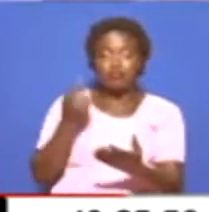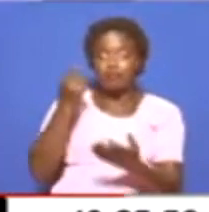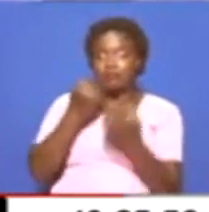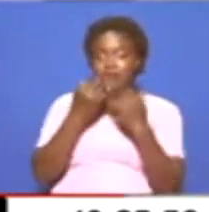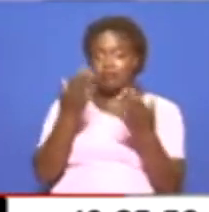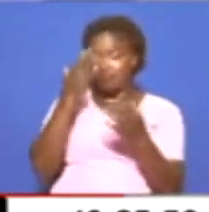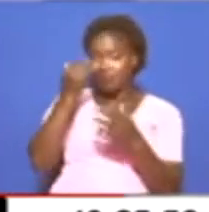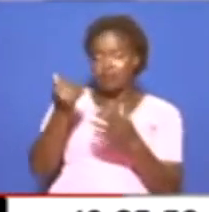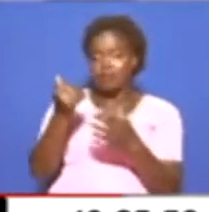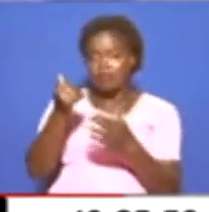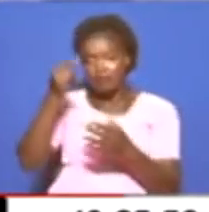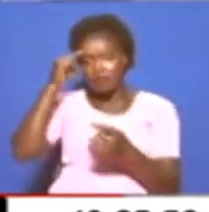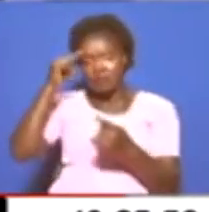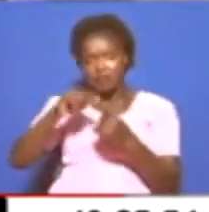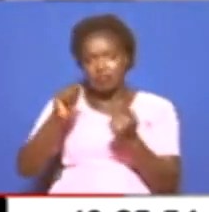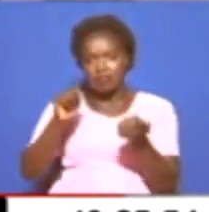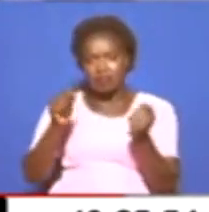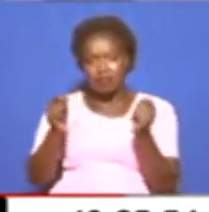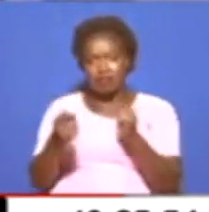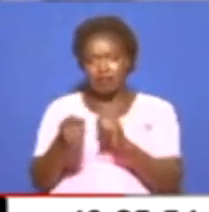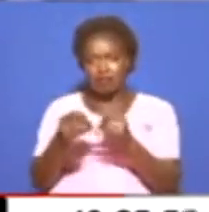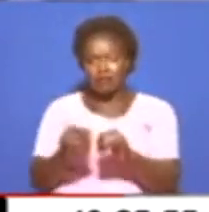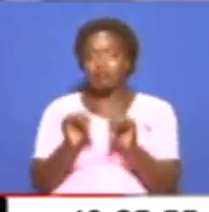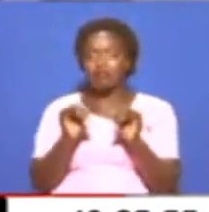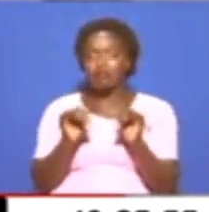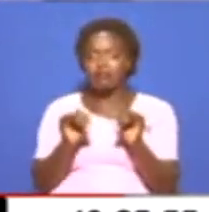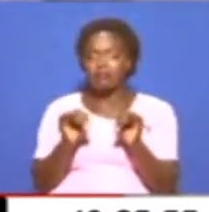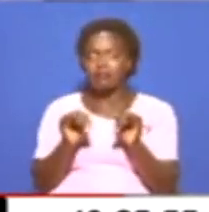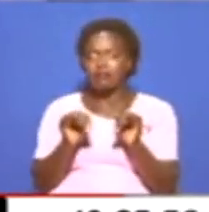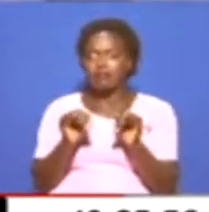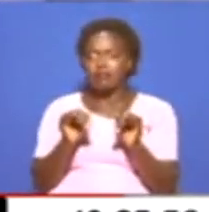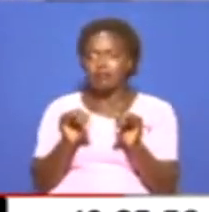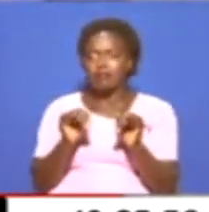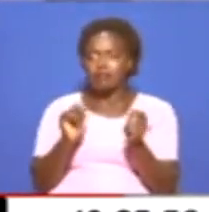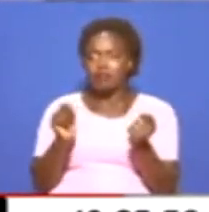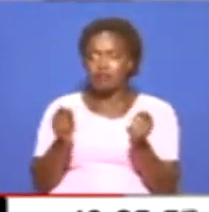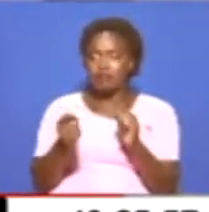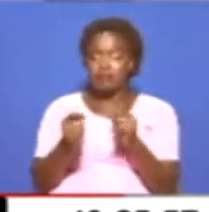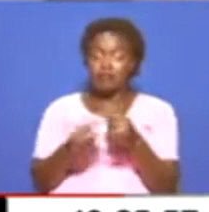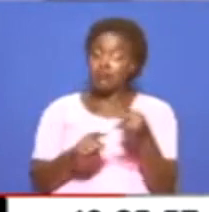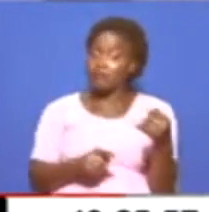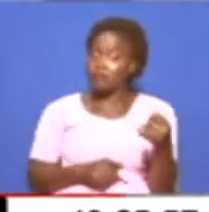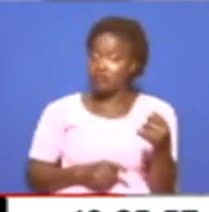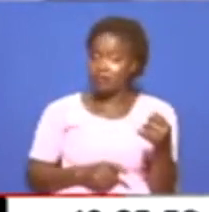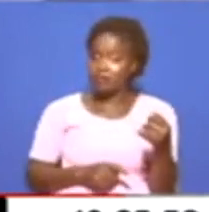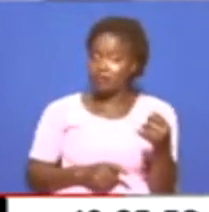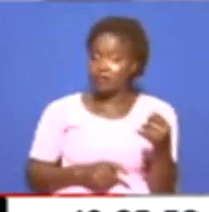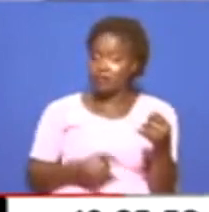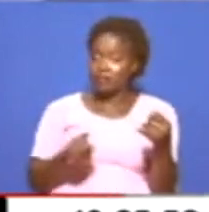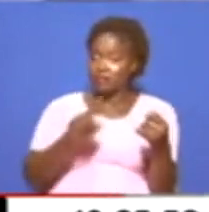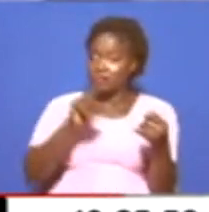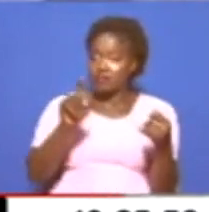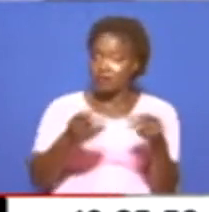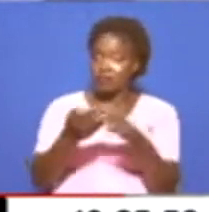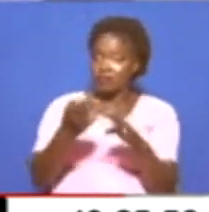initial amendments, what they are trying to change, number one, was questioned before a competent court of law. Mm-hmm. There